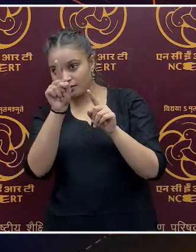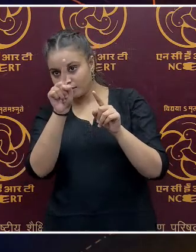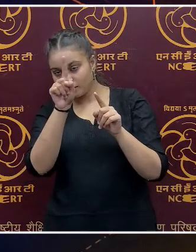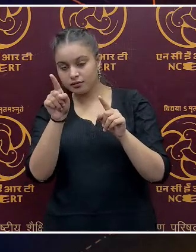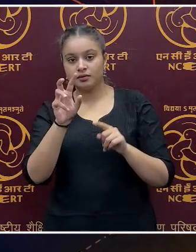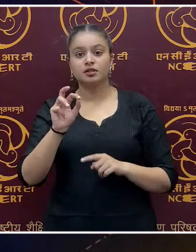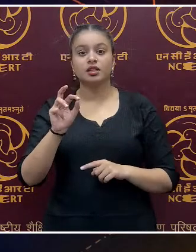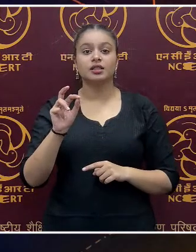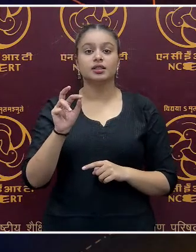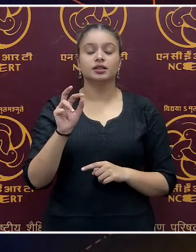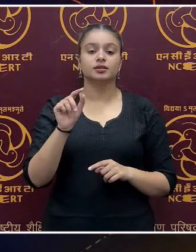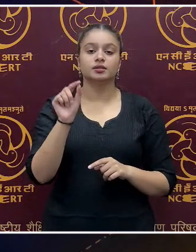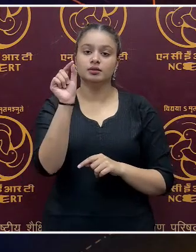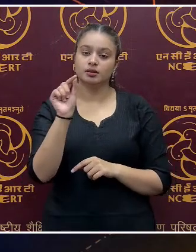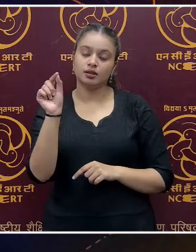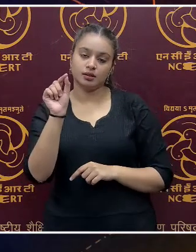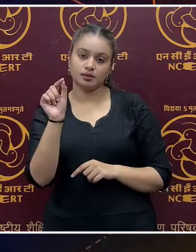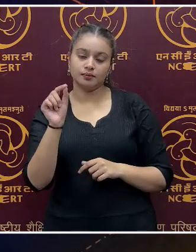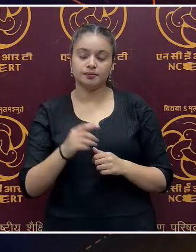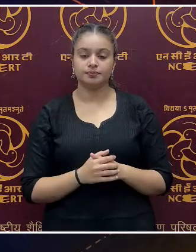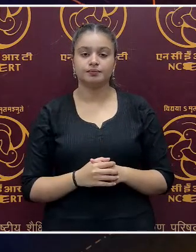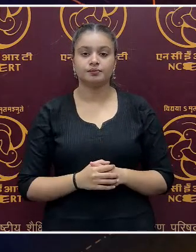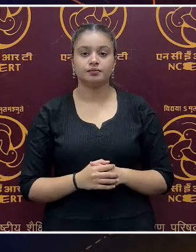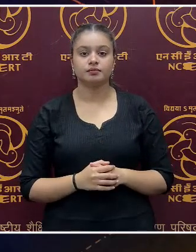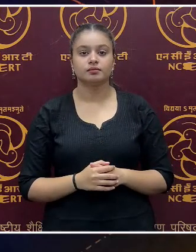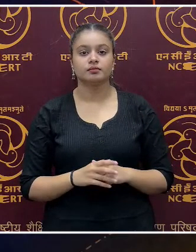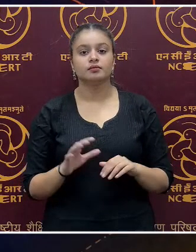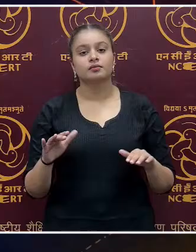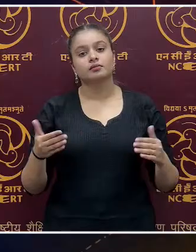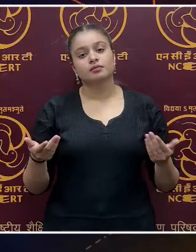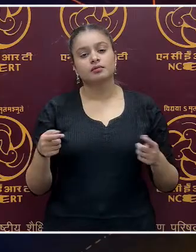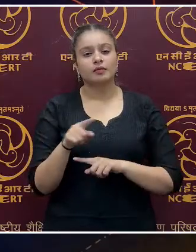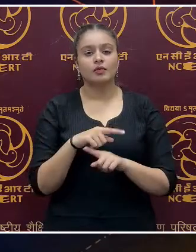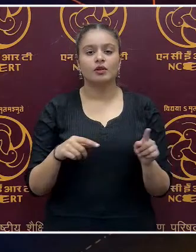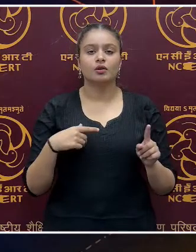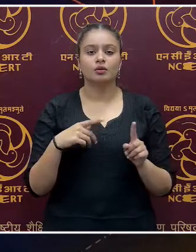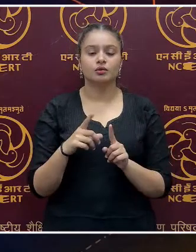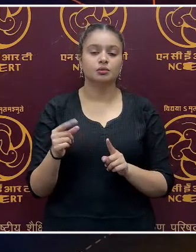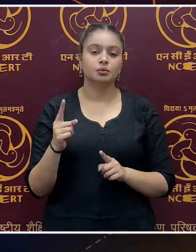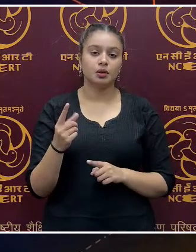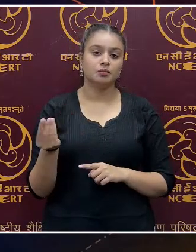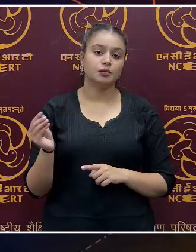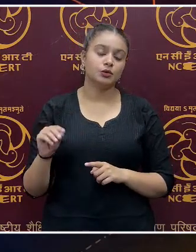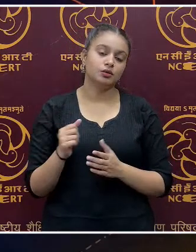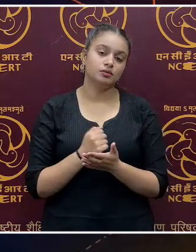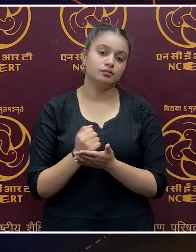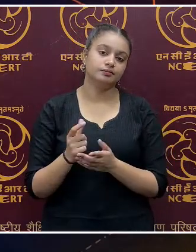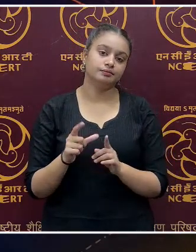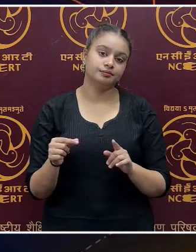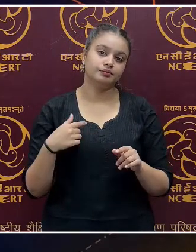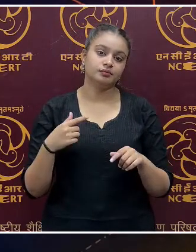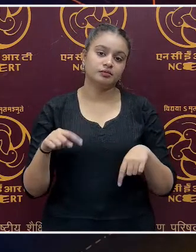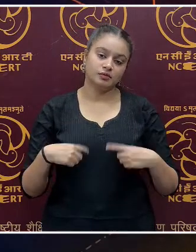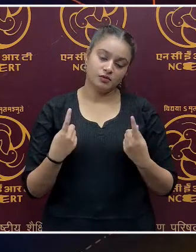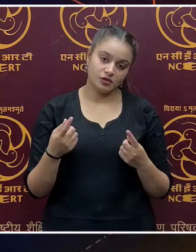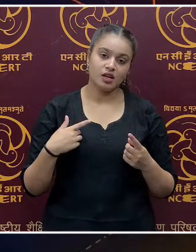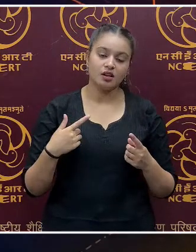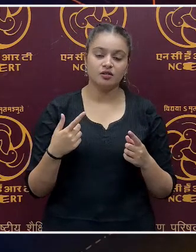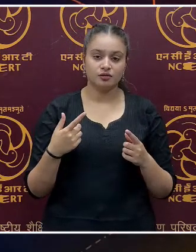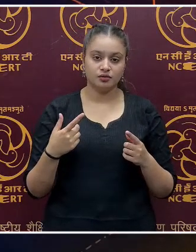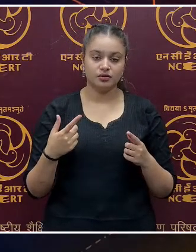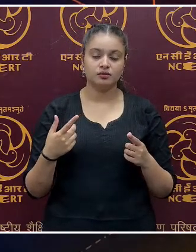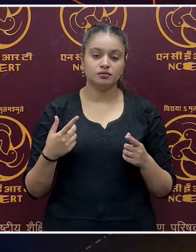angle, that is the 30 degrees angle. So we can also do one thing here, we can manually also we can adjust